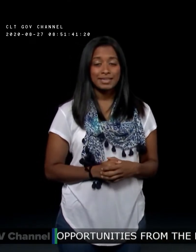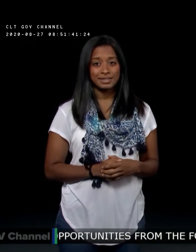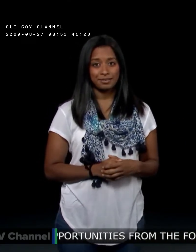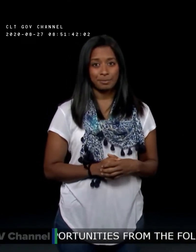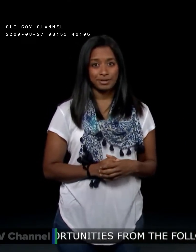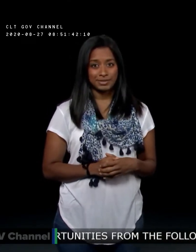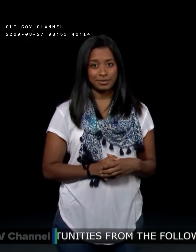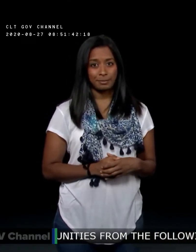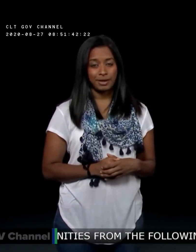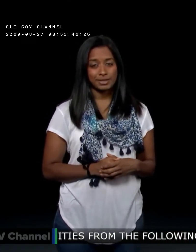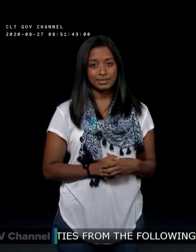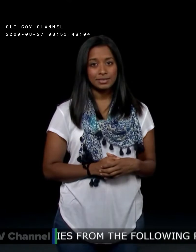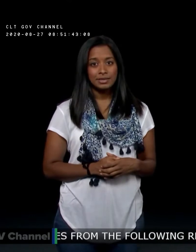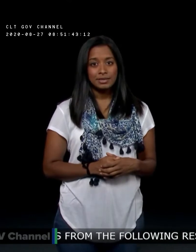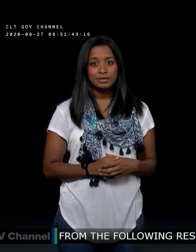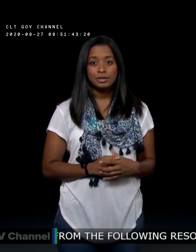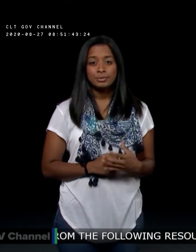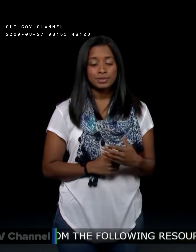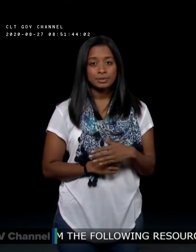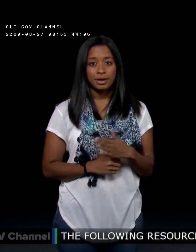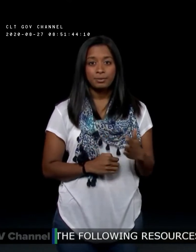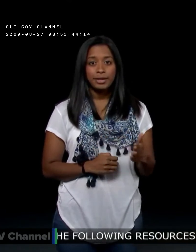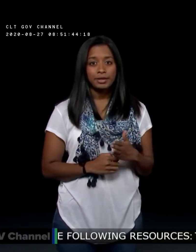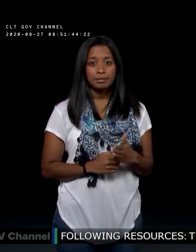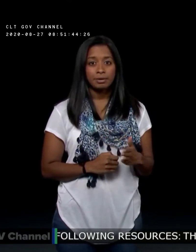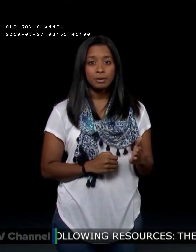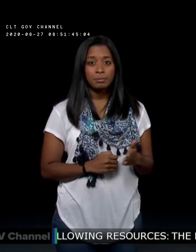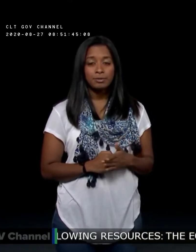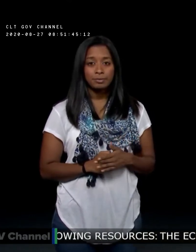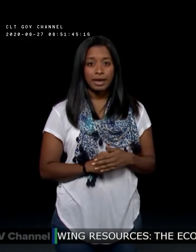on many different parts of their bodies. The germs can spread